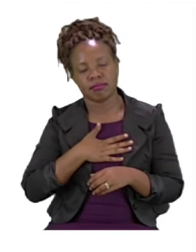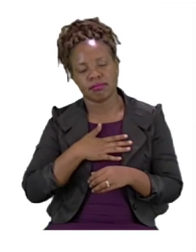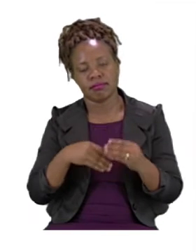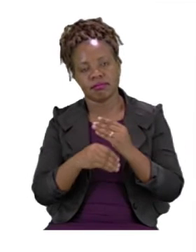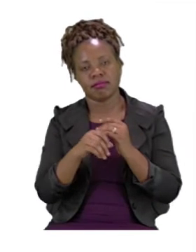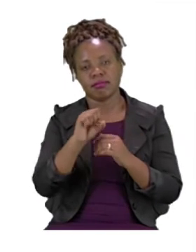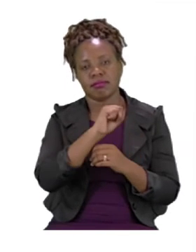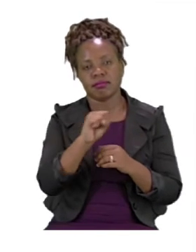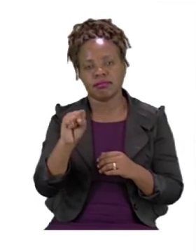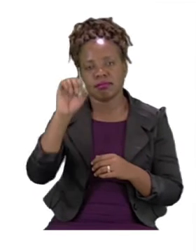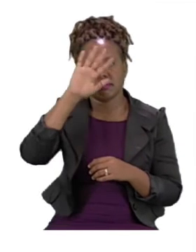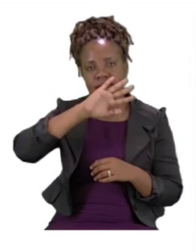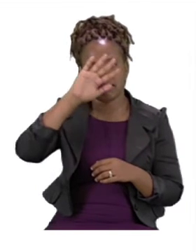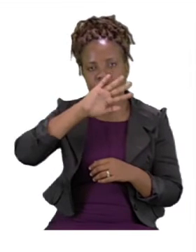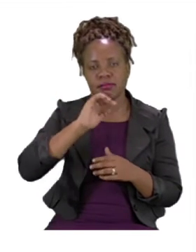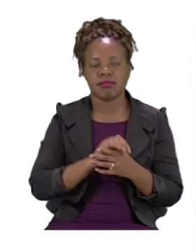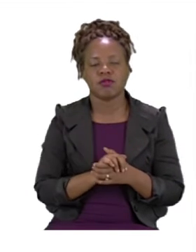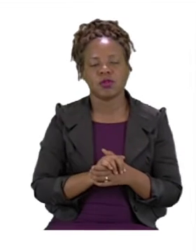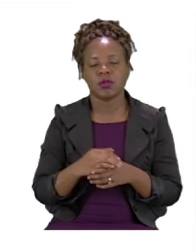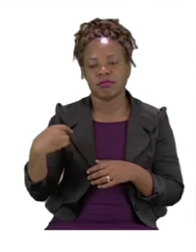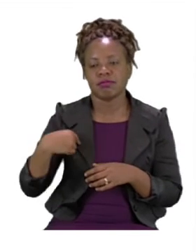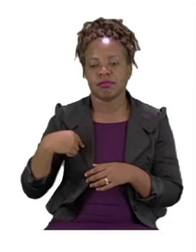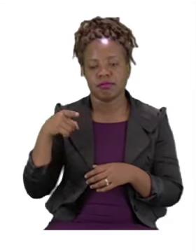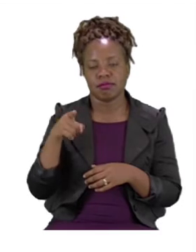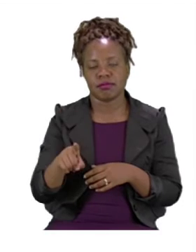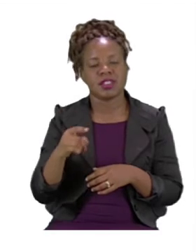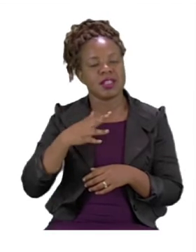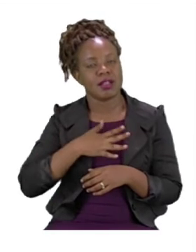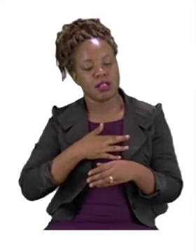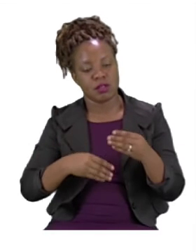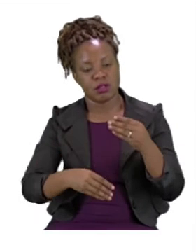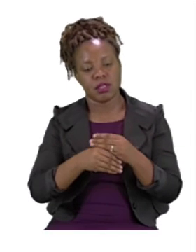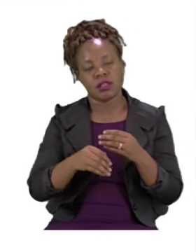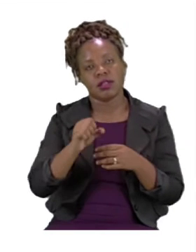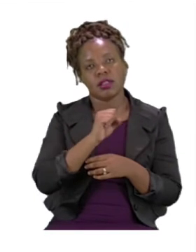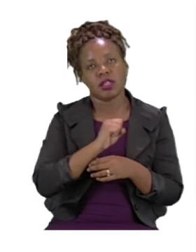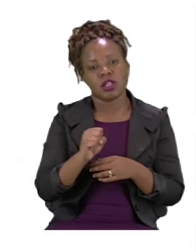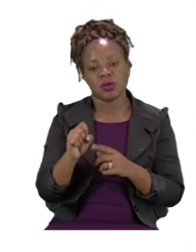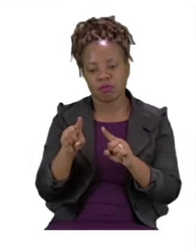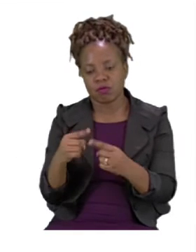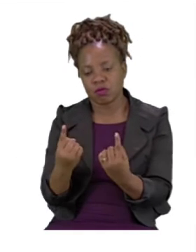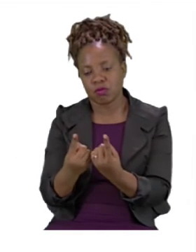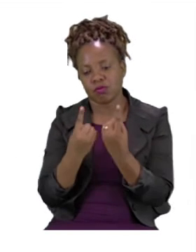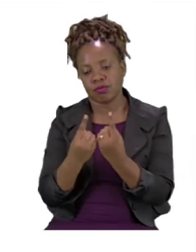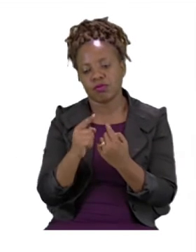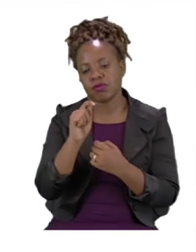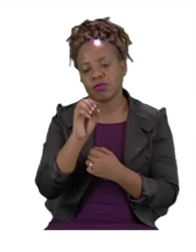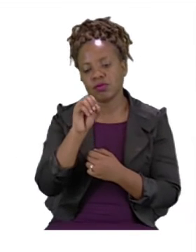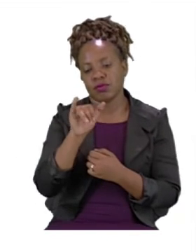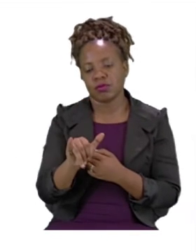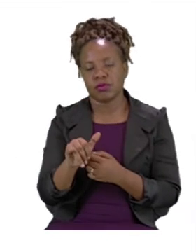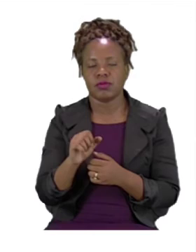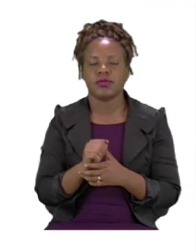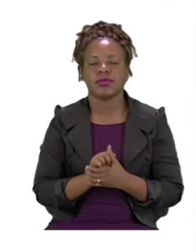He likes toys. It is showing that whatever is happening right